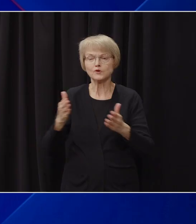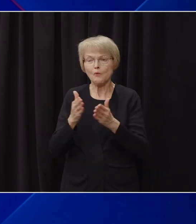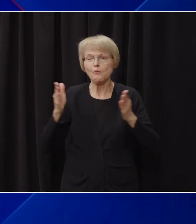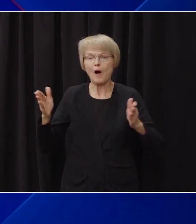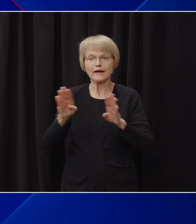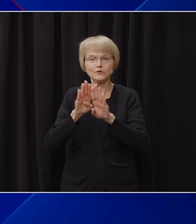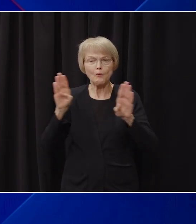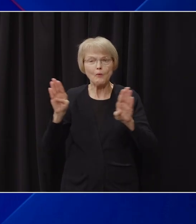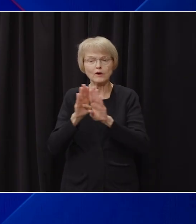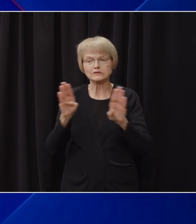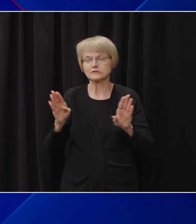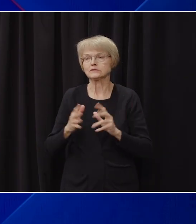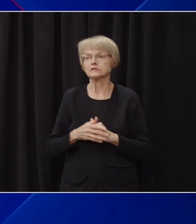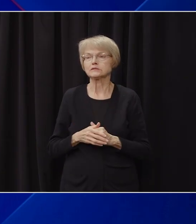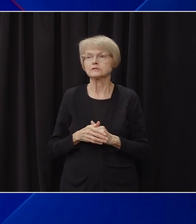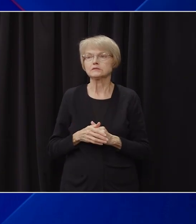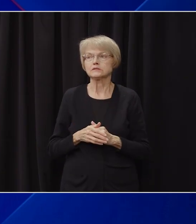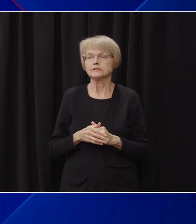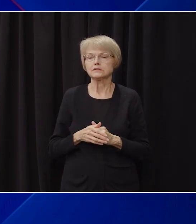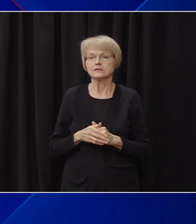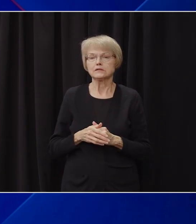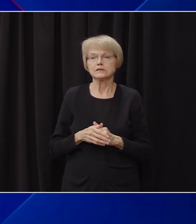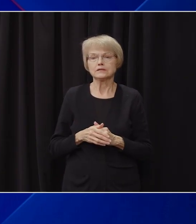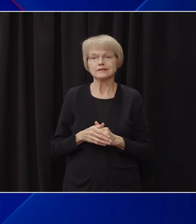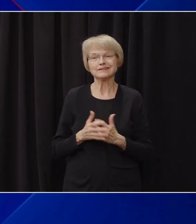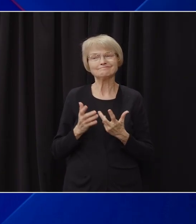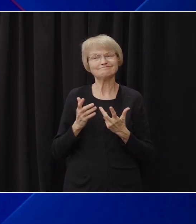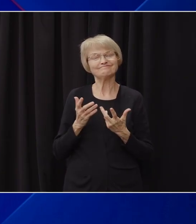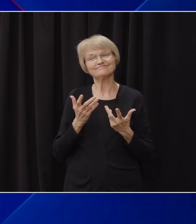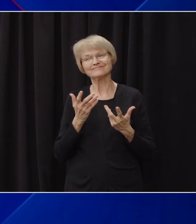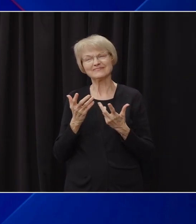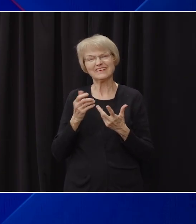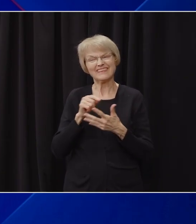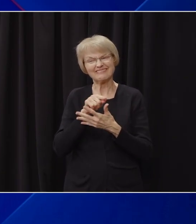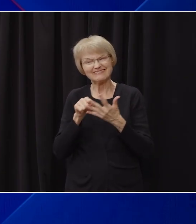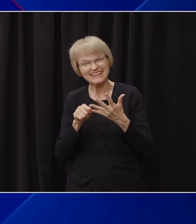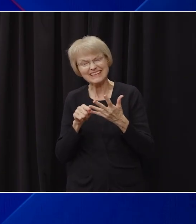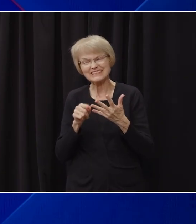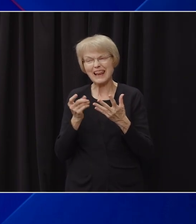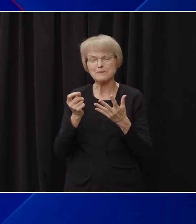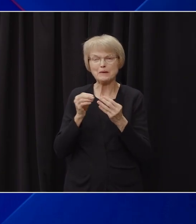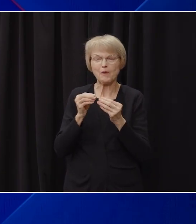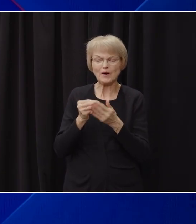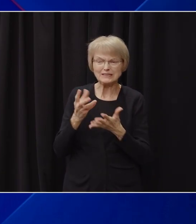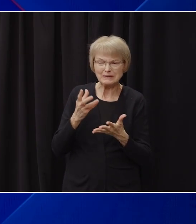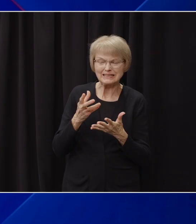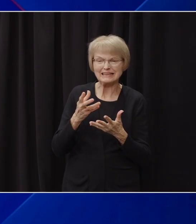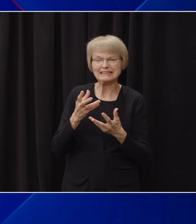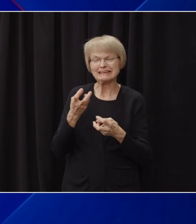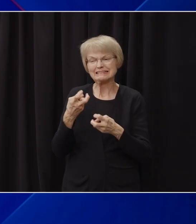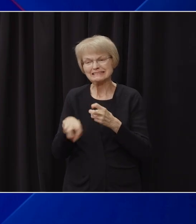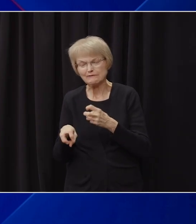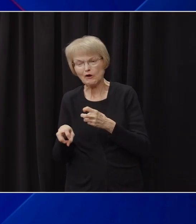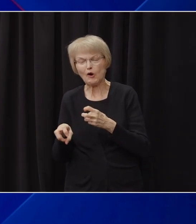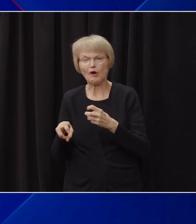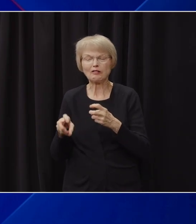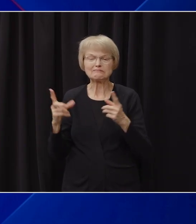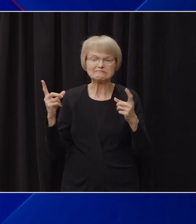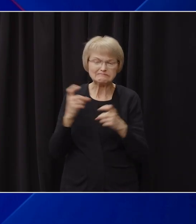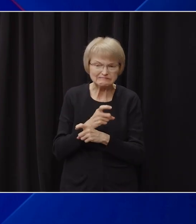doors. Some of the things get a little bit more expensive and are a little bit more difficult to